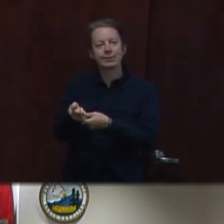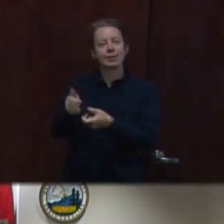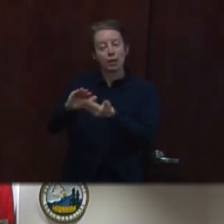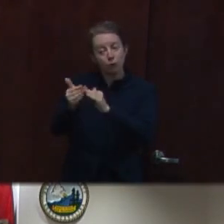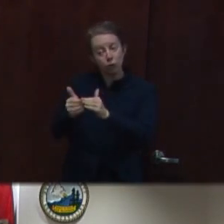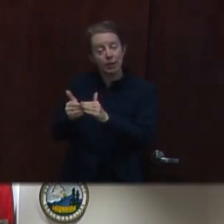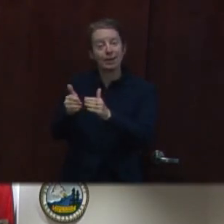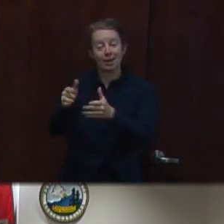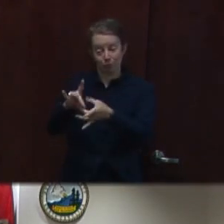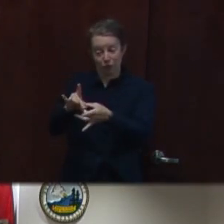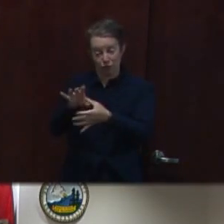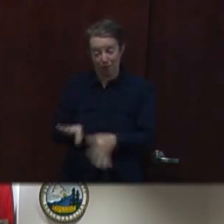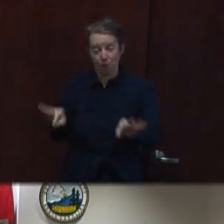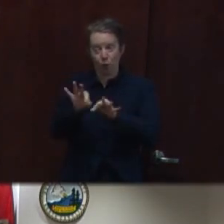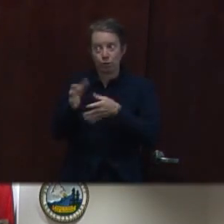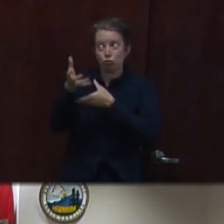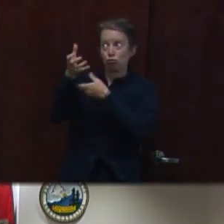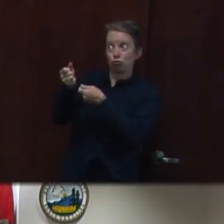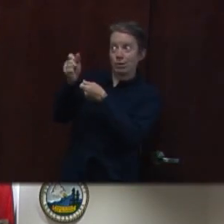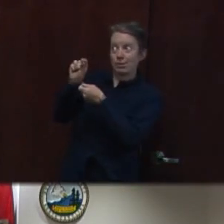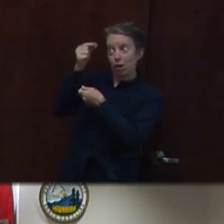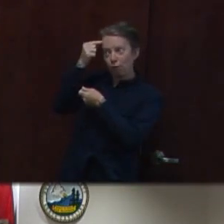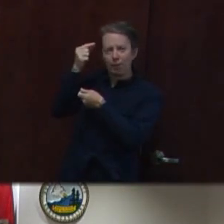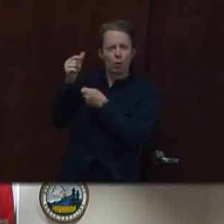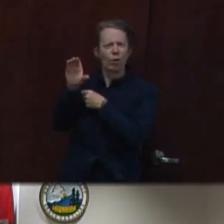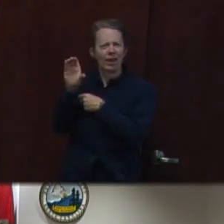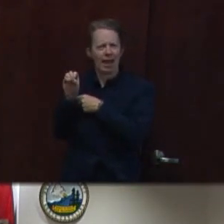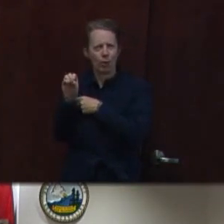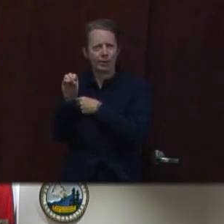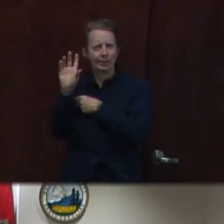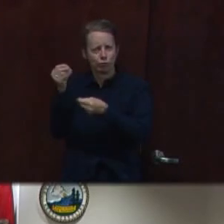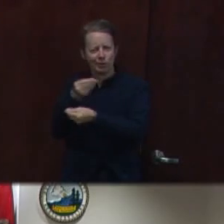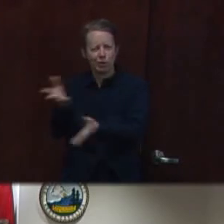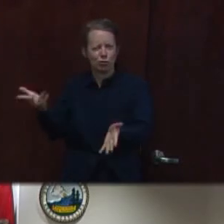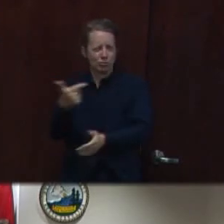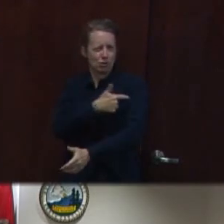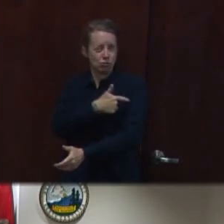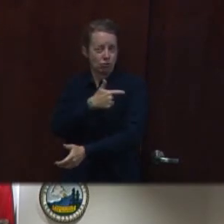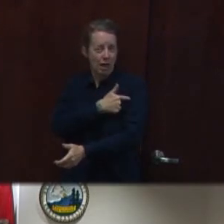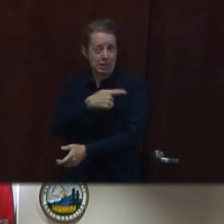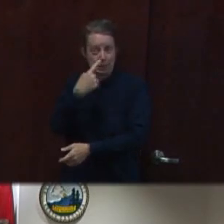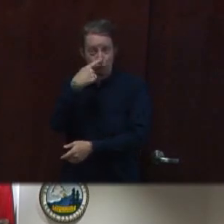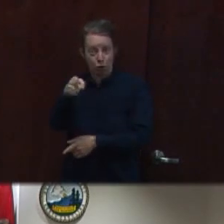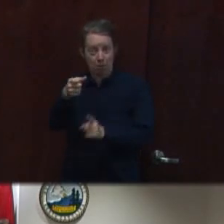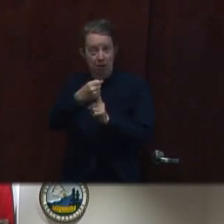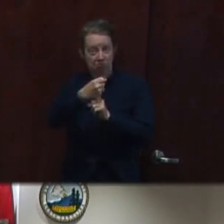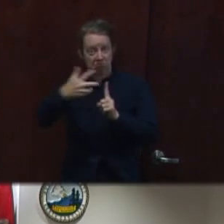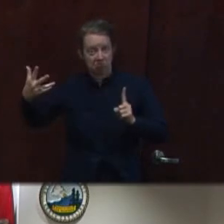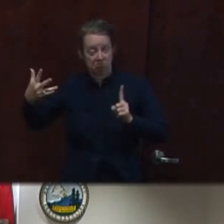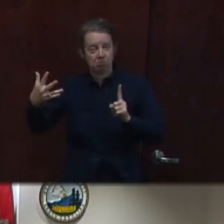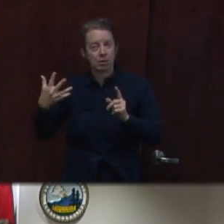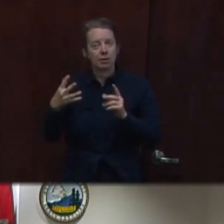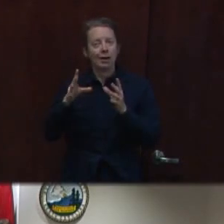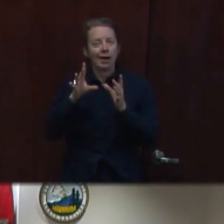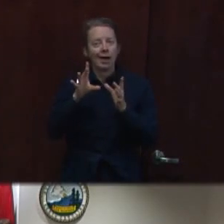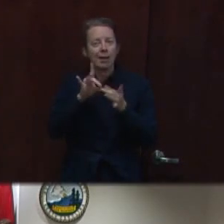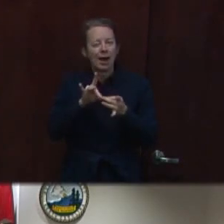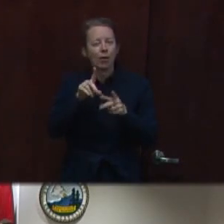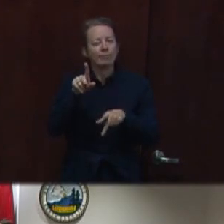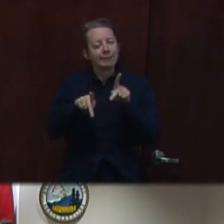particular, to issue vaccinations. So can you speak a little more in depth, specifically in regards to non-native English